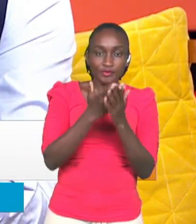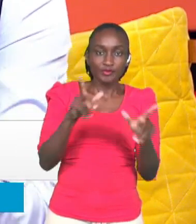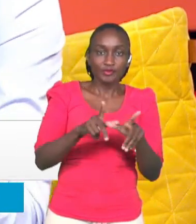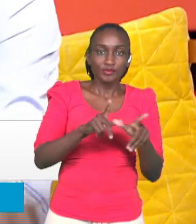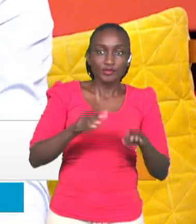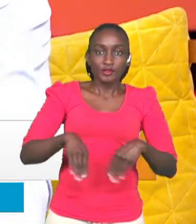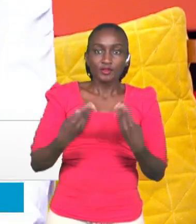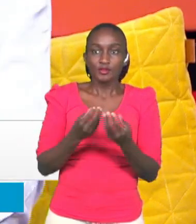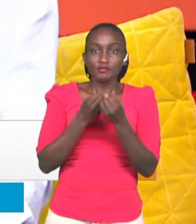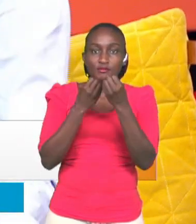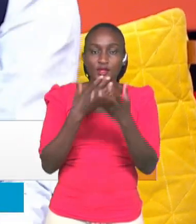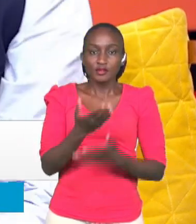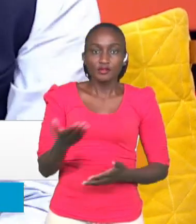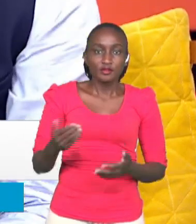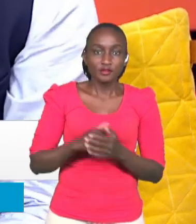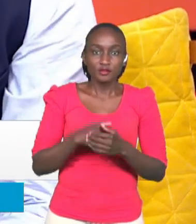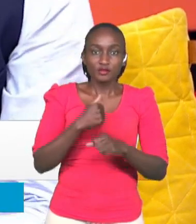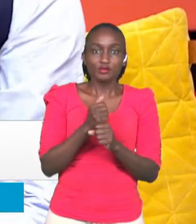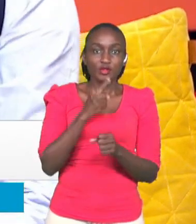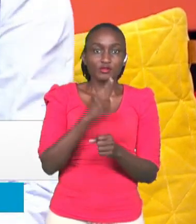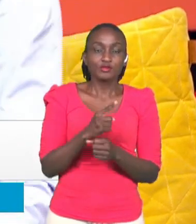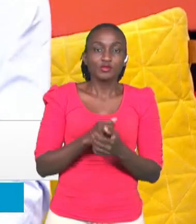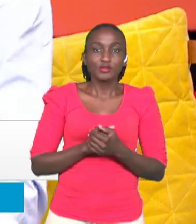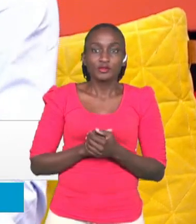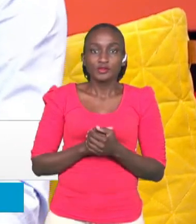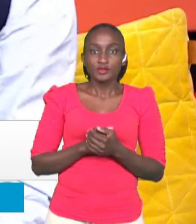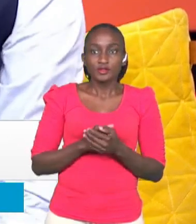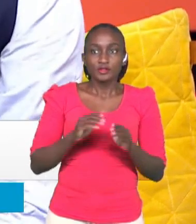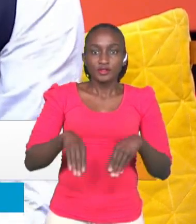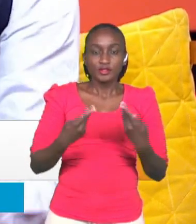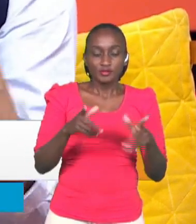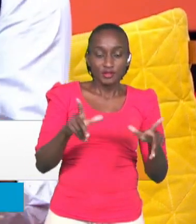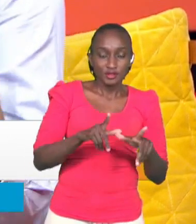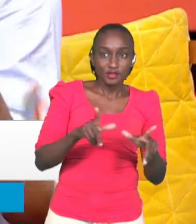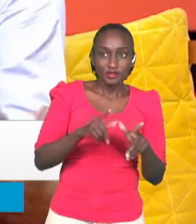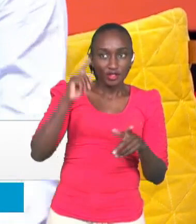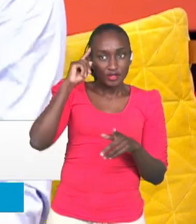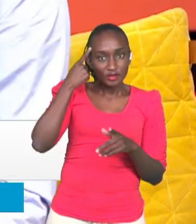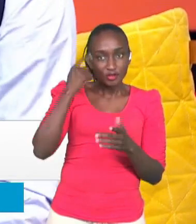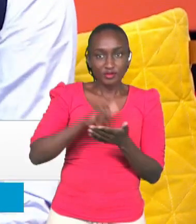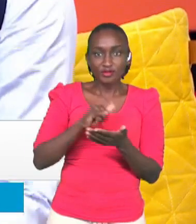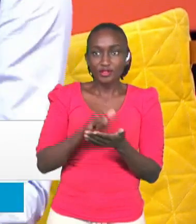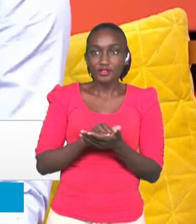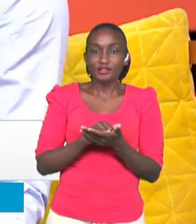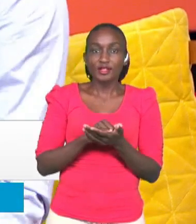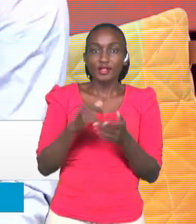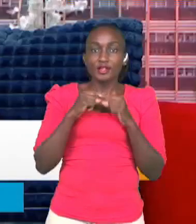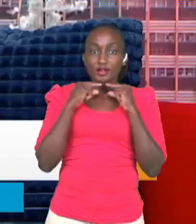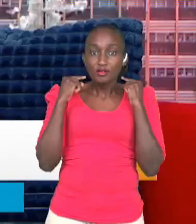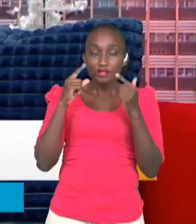submit so many things just to make sure he or she is given a license. I thought it's a calling. What's